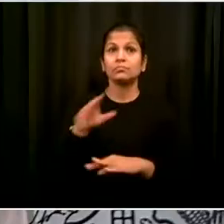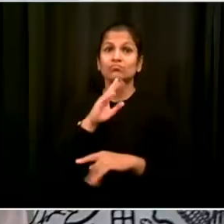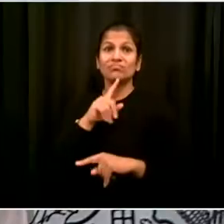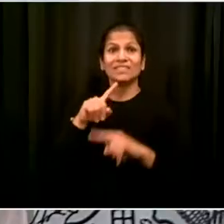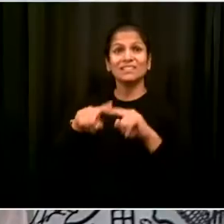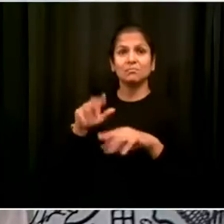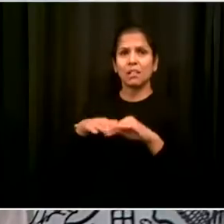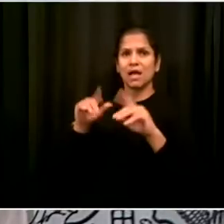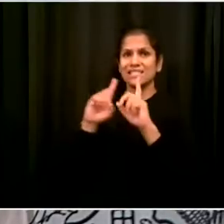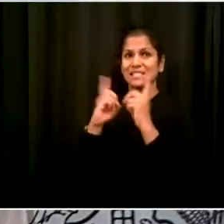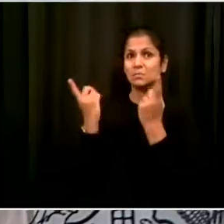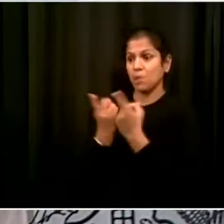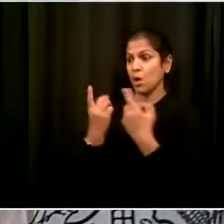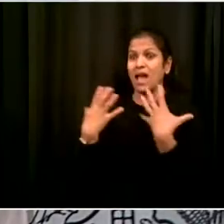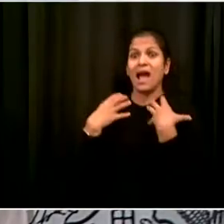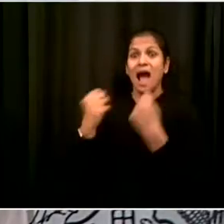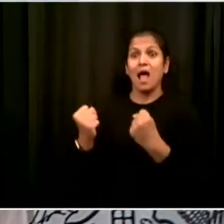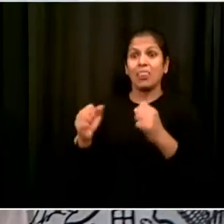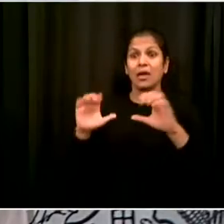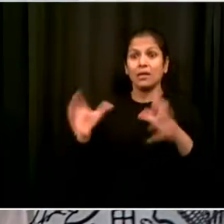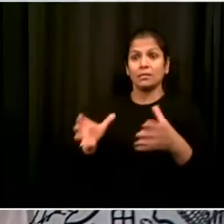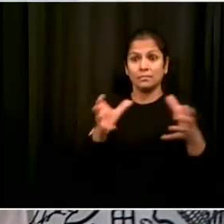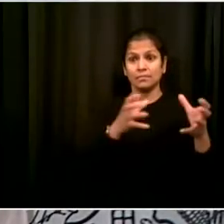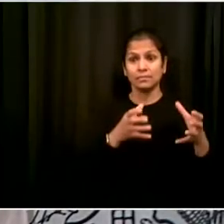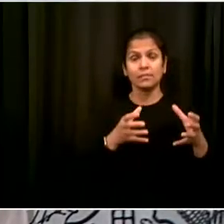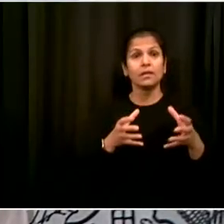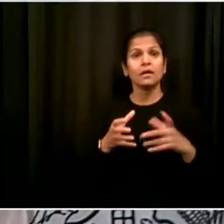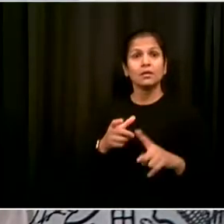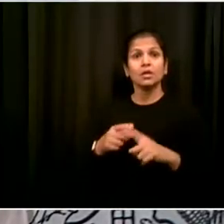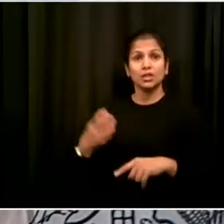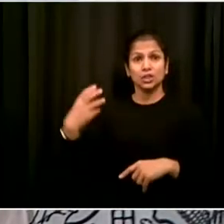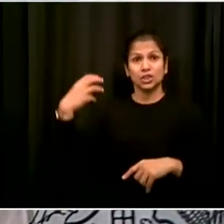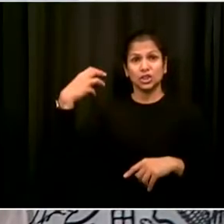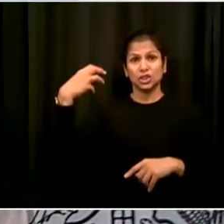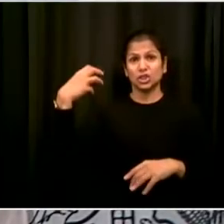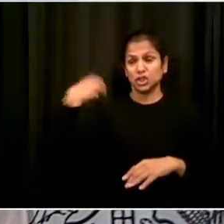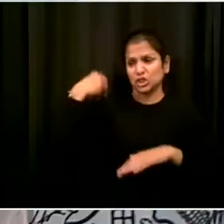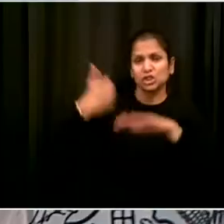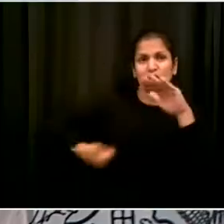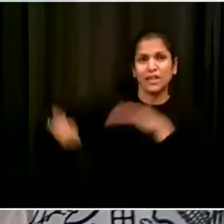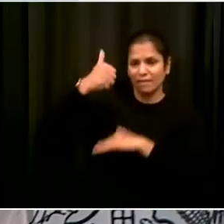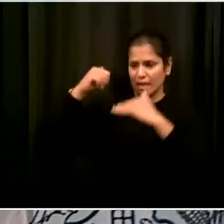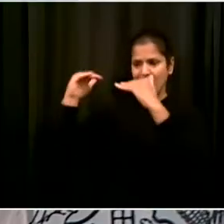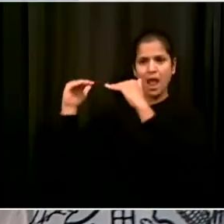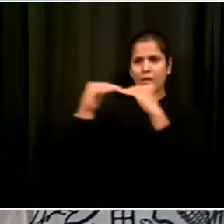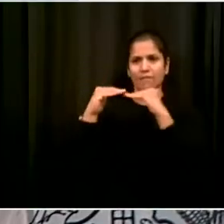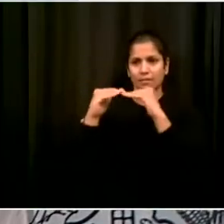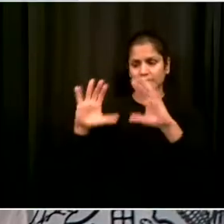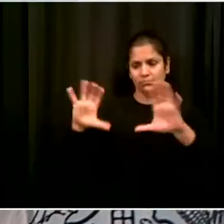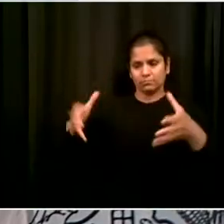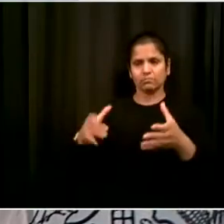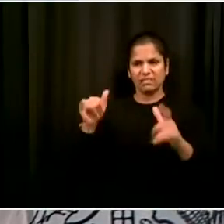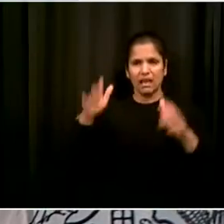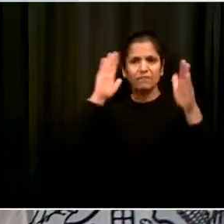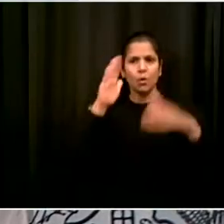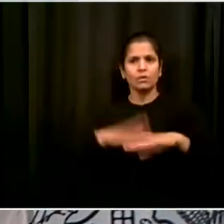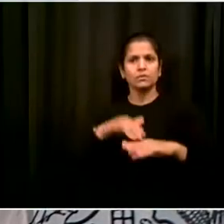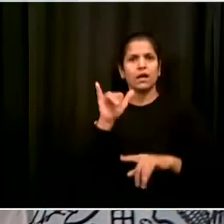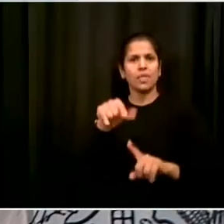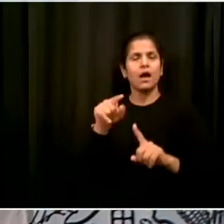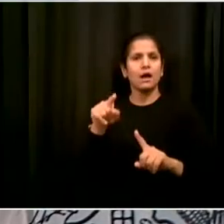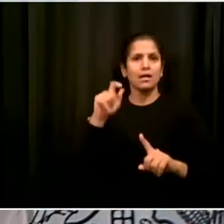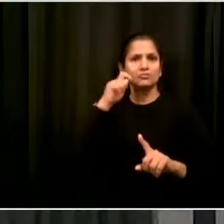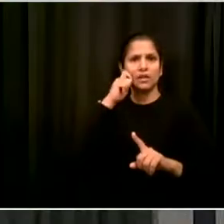into ensuring health equity. And he's now going to help lead the way to make sure this vaccine distribution is equitable for